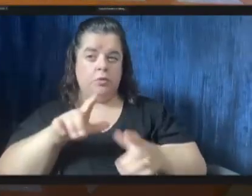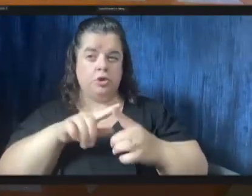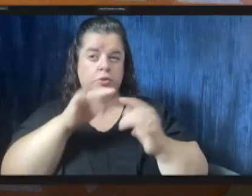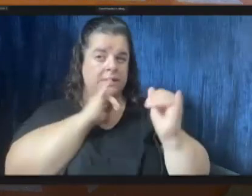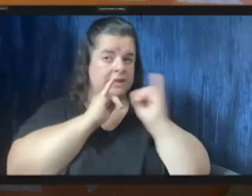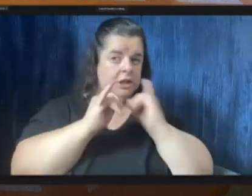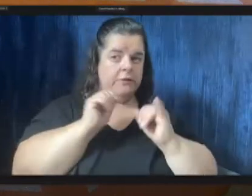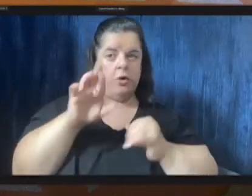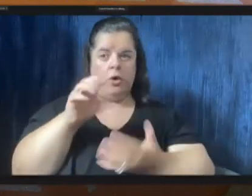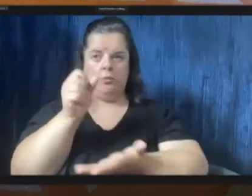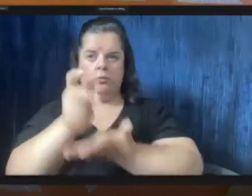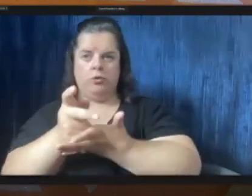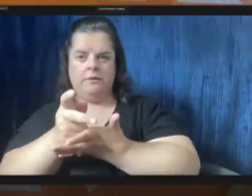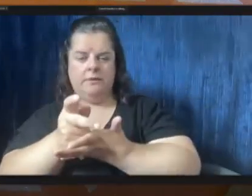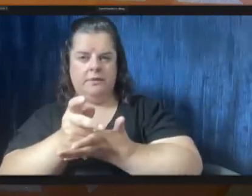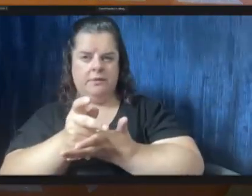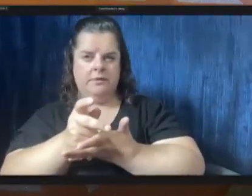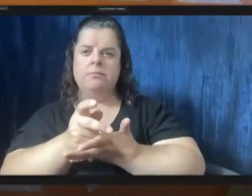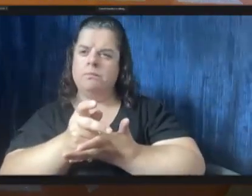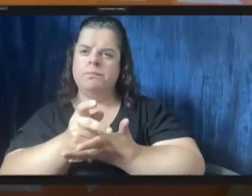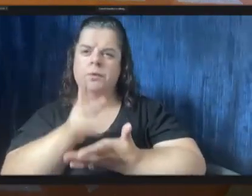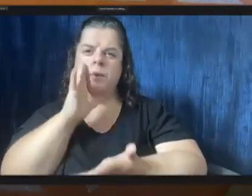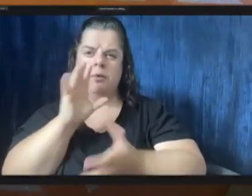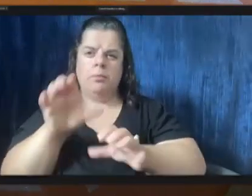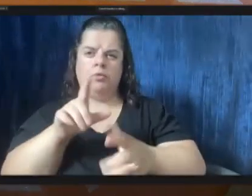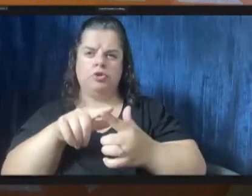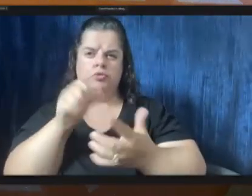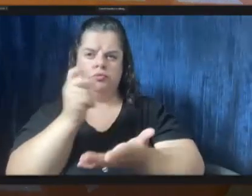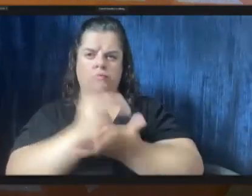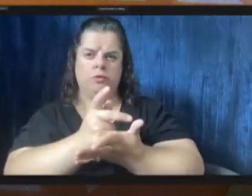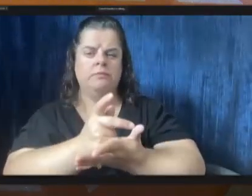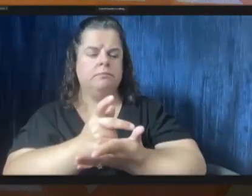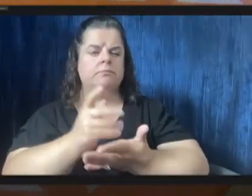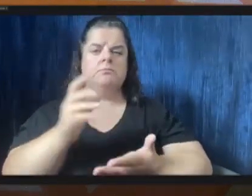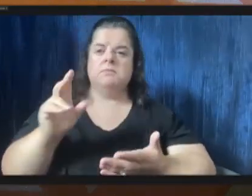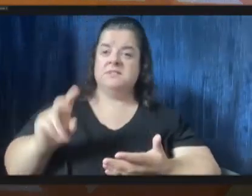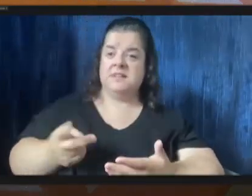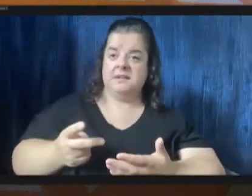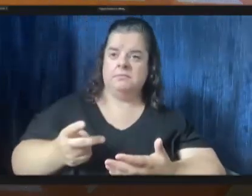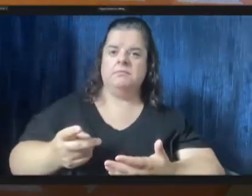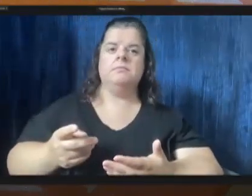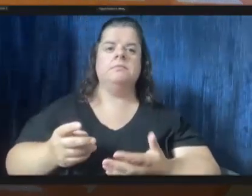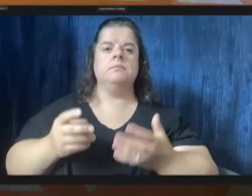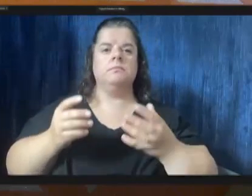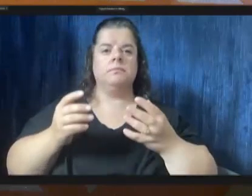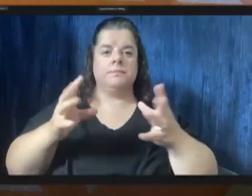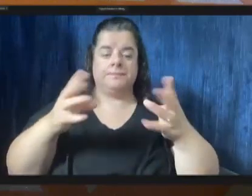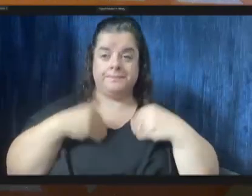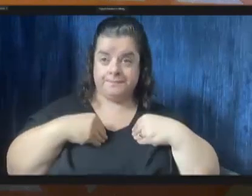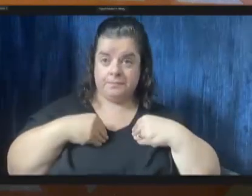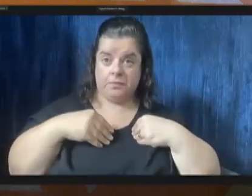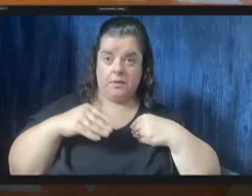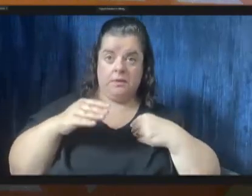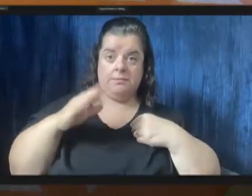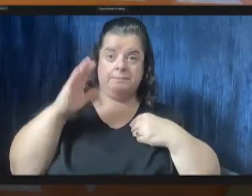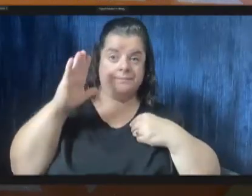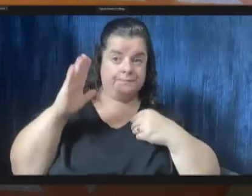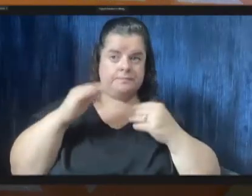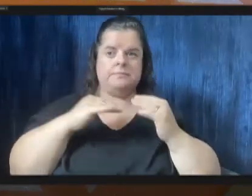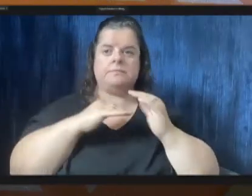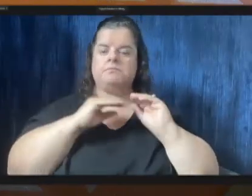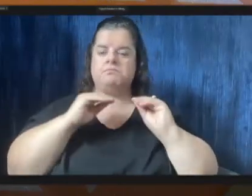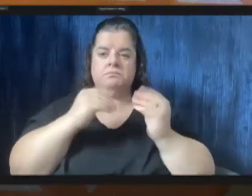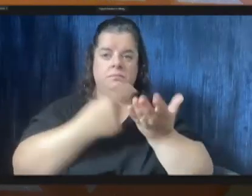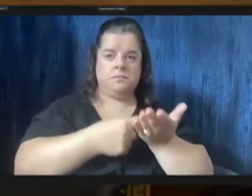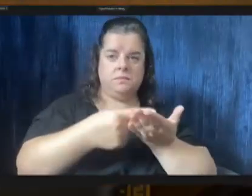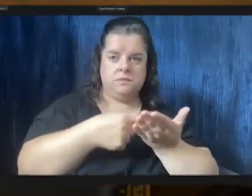to approve. I will motion to approve, please, Mr. Chair. Second. All those in favor signify, any discussion? If not, all those in